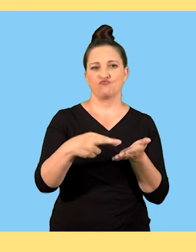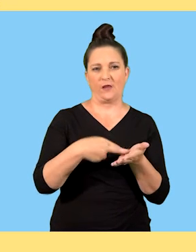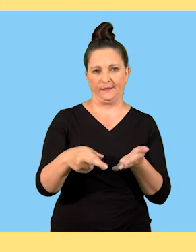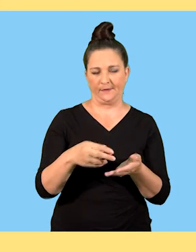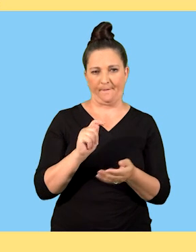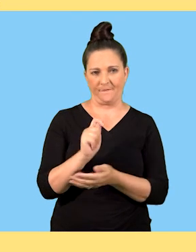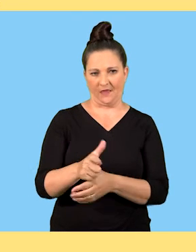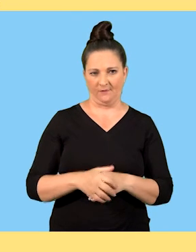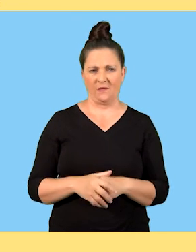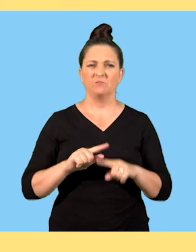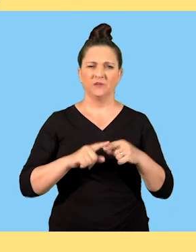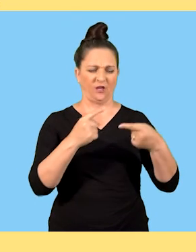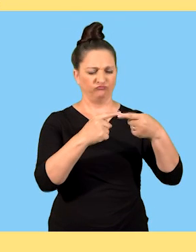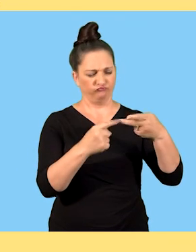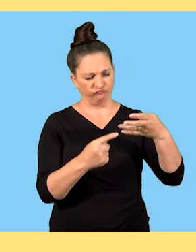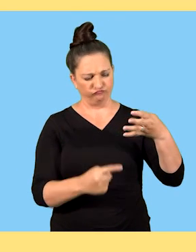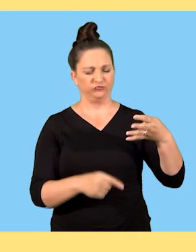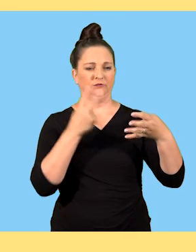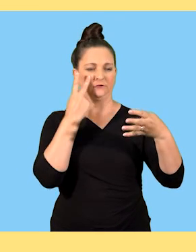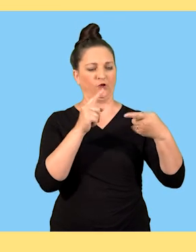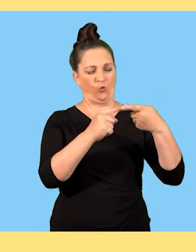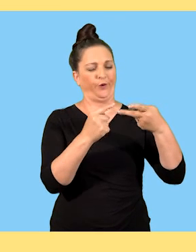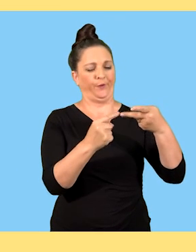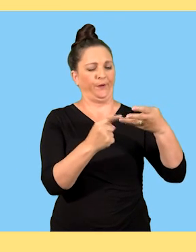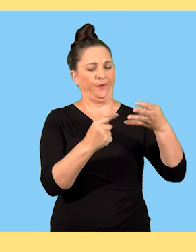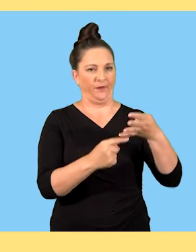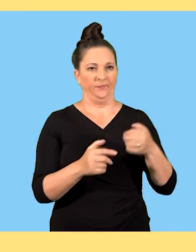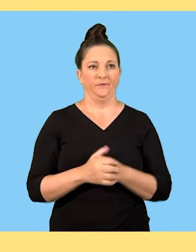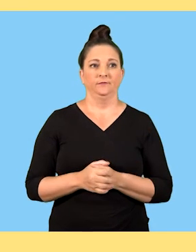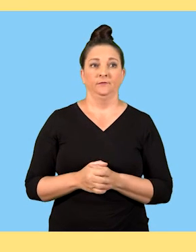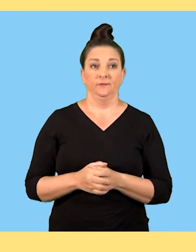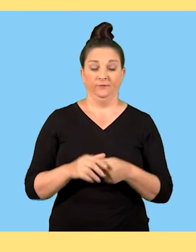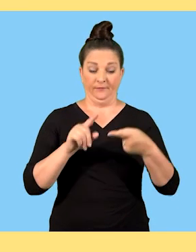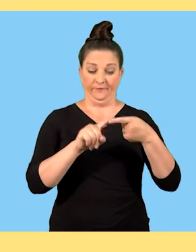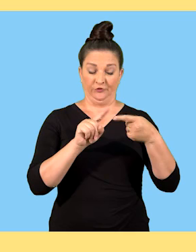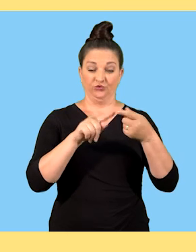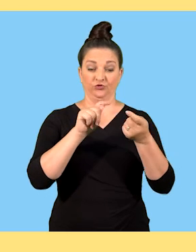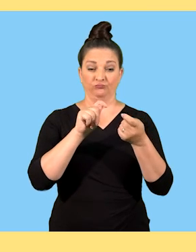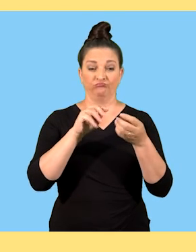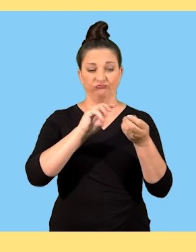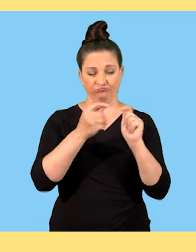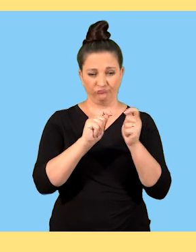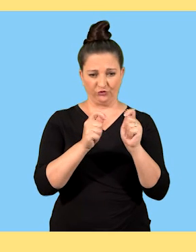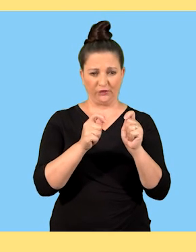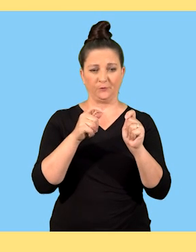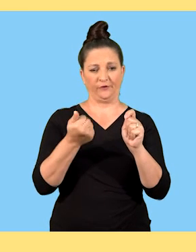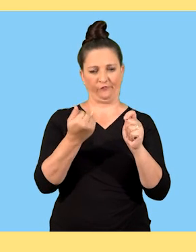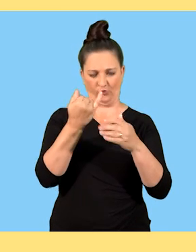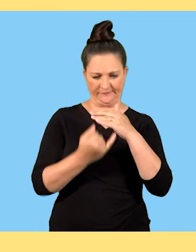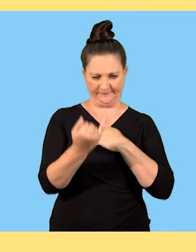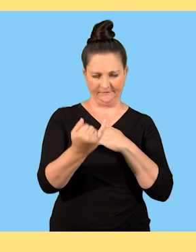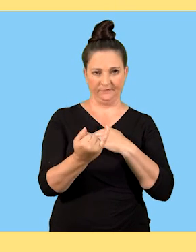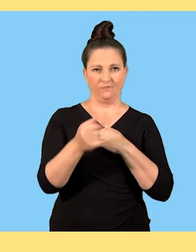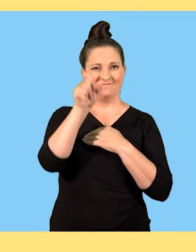Let us deal with them individually. When looking at the adjustments individually, we'll start with the first one,